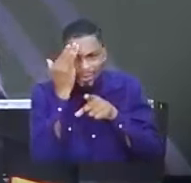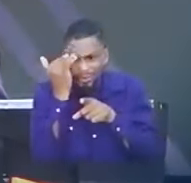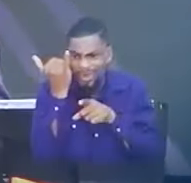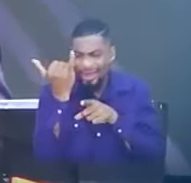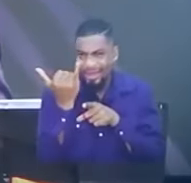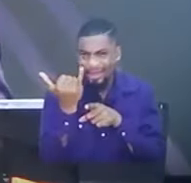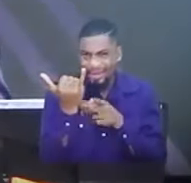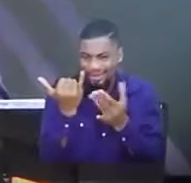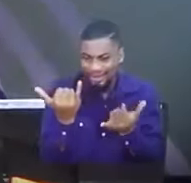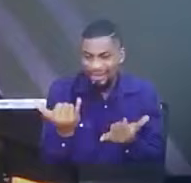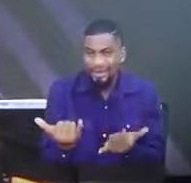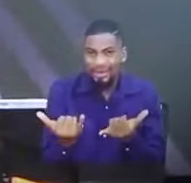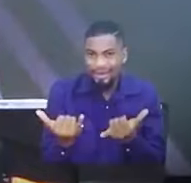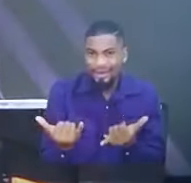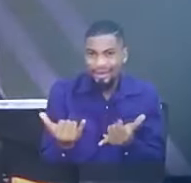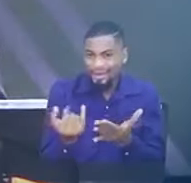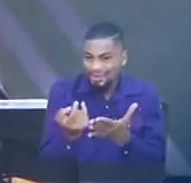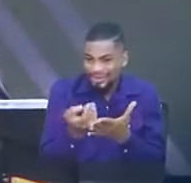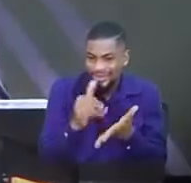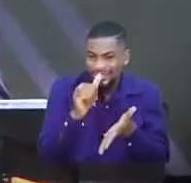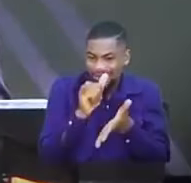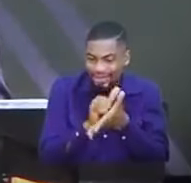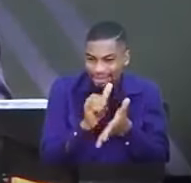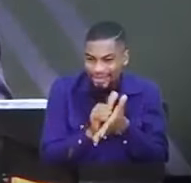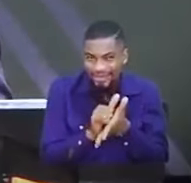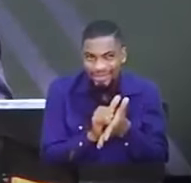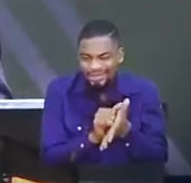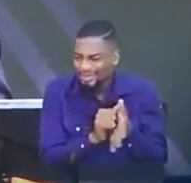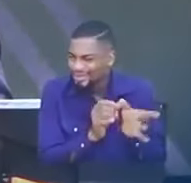verse 15 that